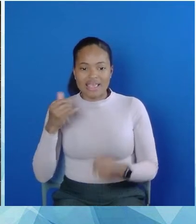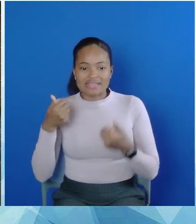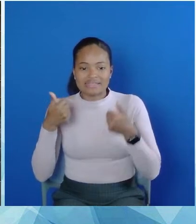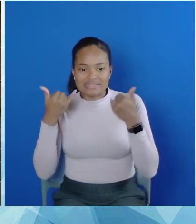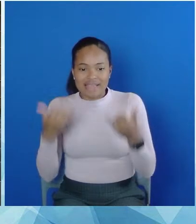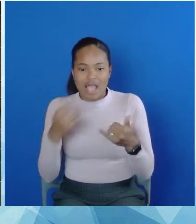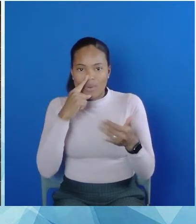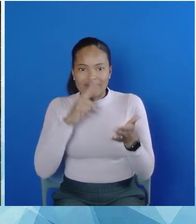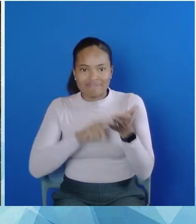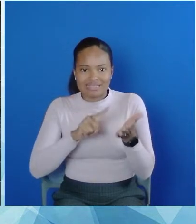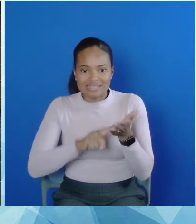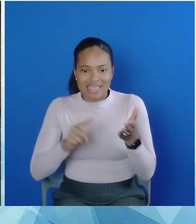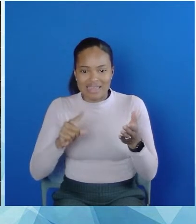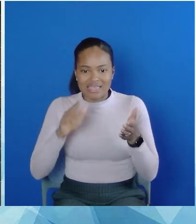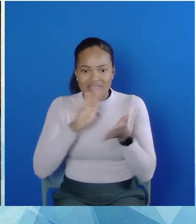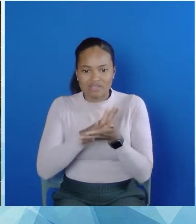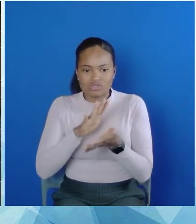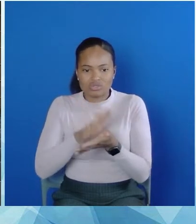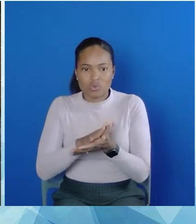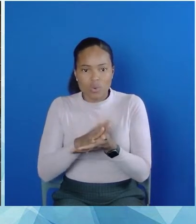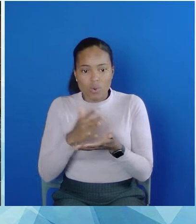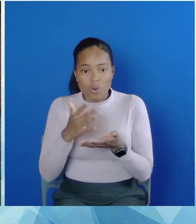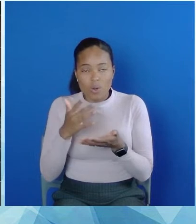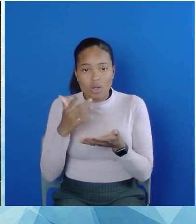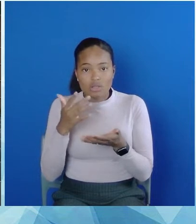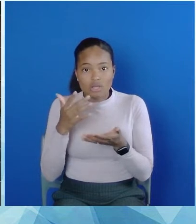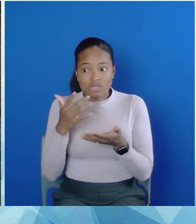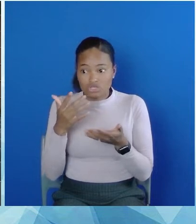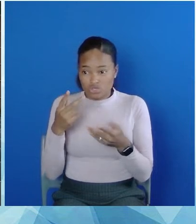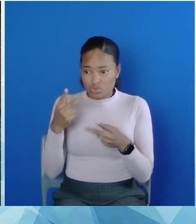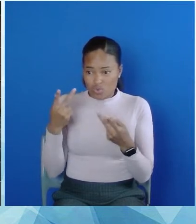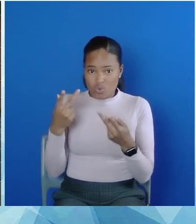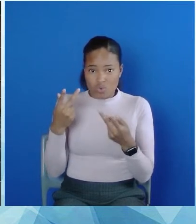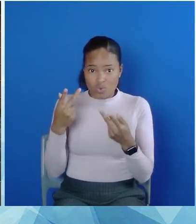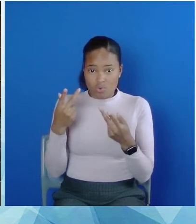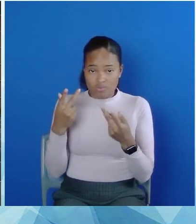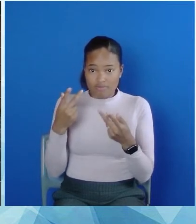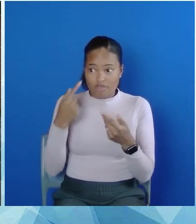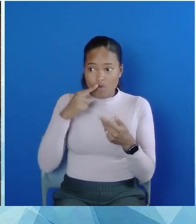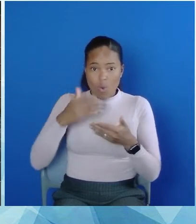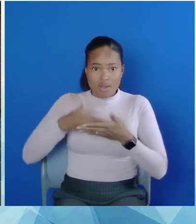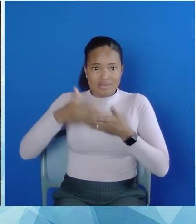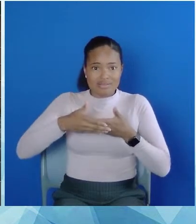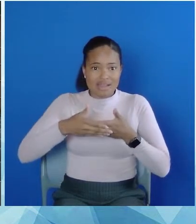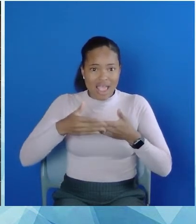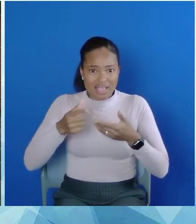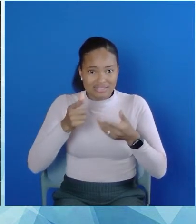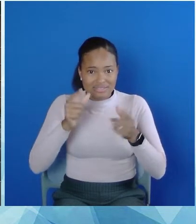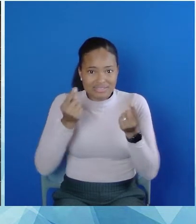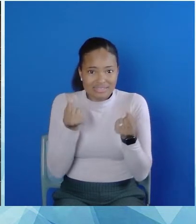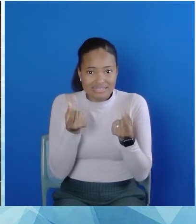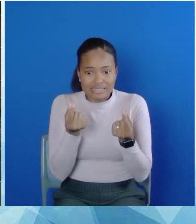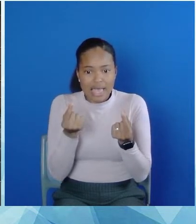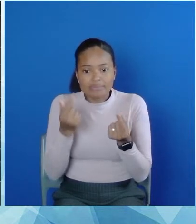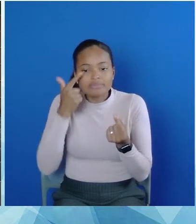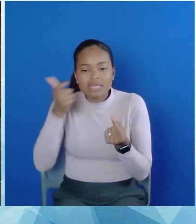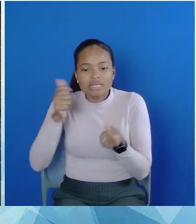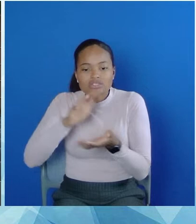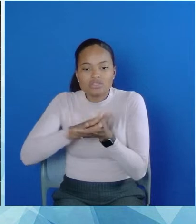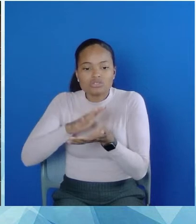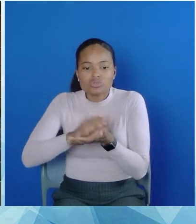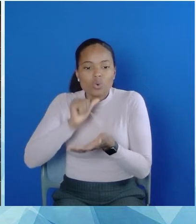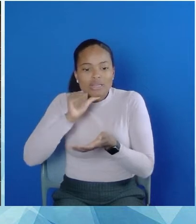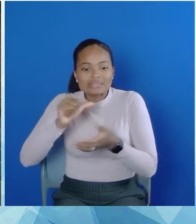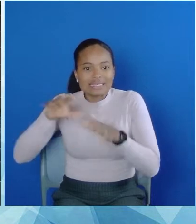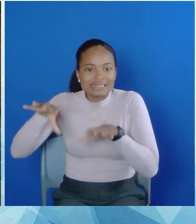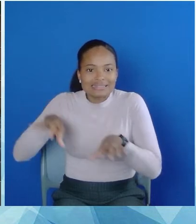because the school didn't take any appropriate action towards Carrie. They didn't communicate with us. Annette has refused to meet with us as a